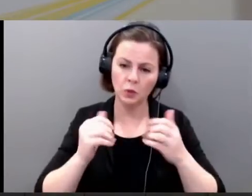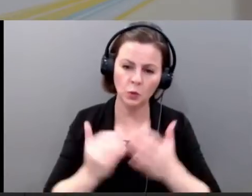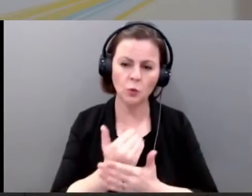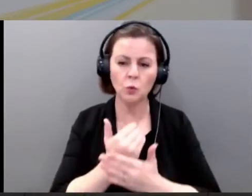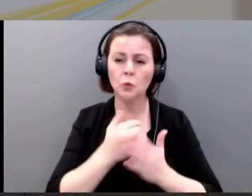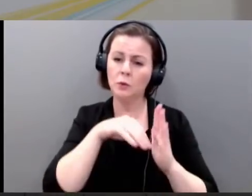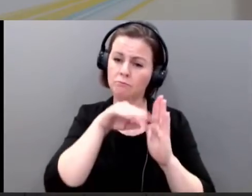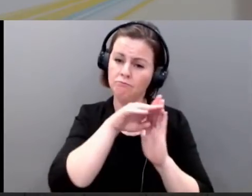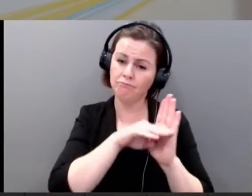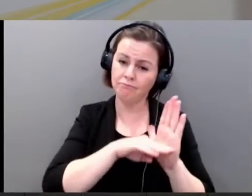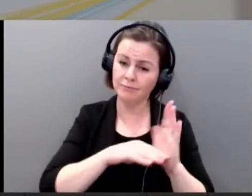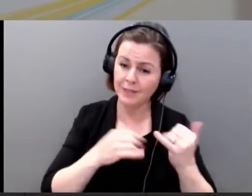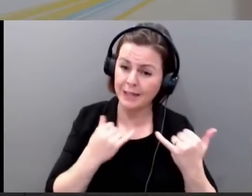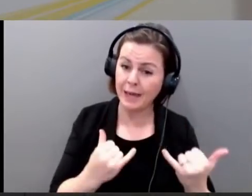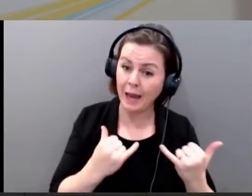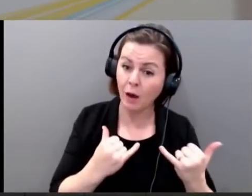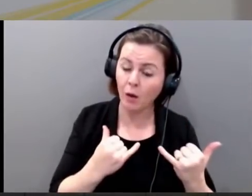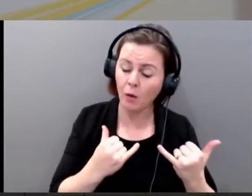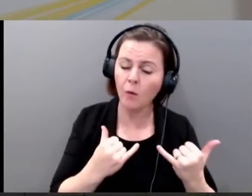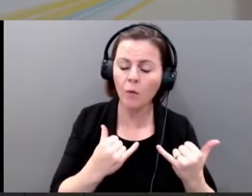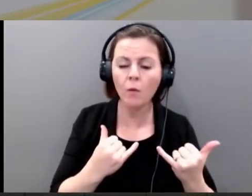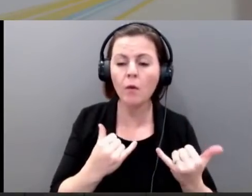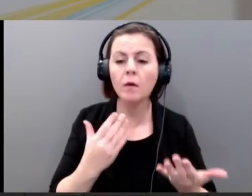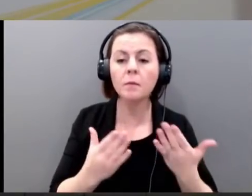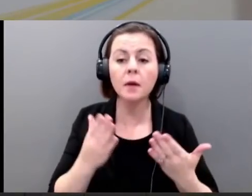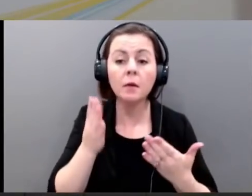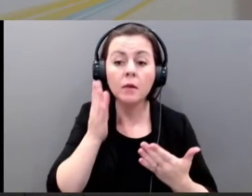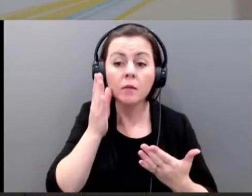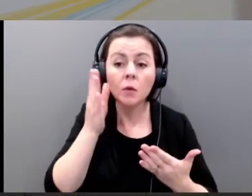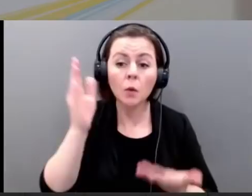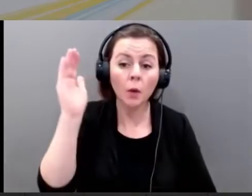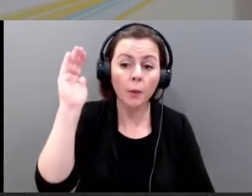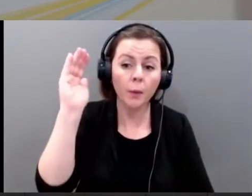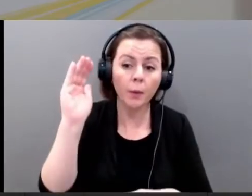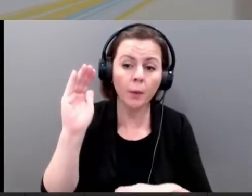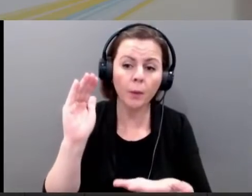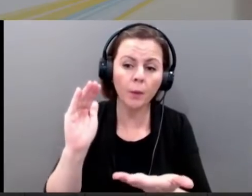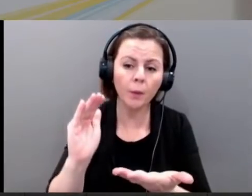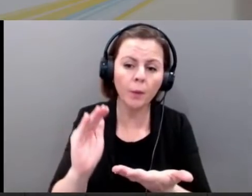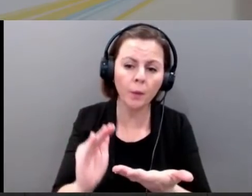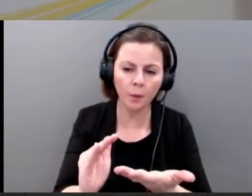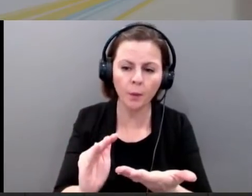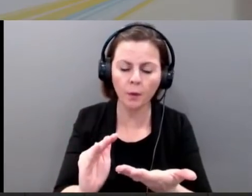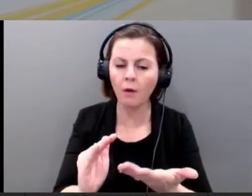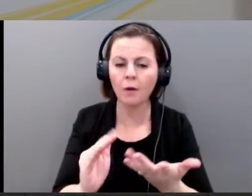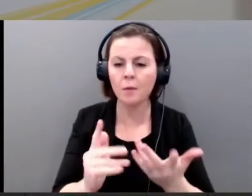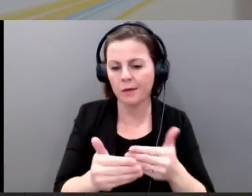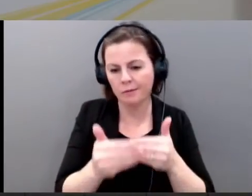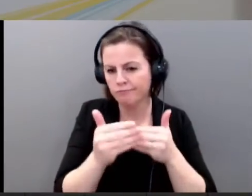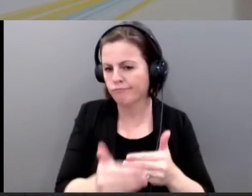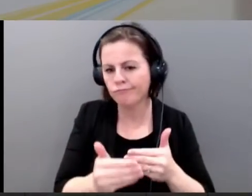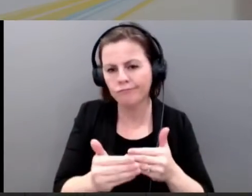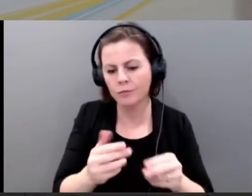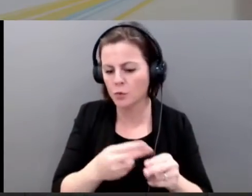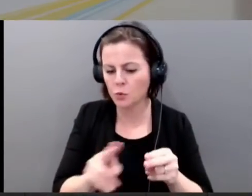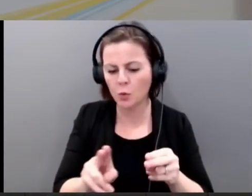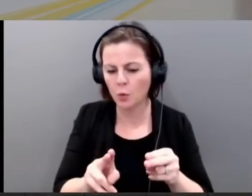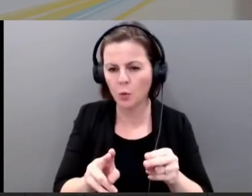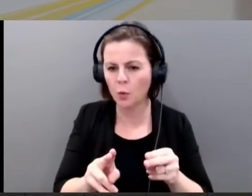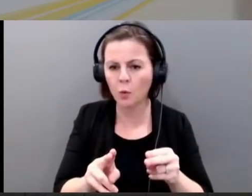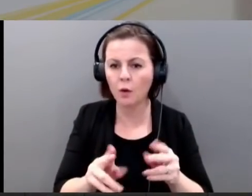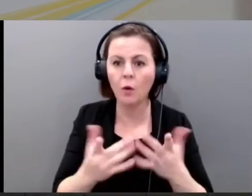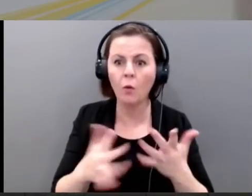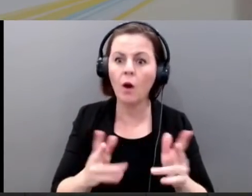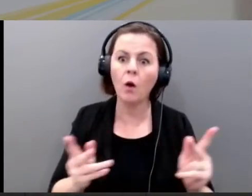now. It may mean we don't have to stay in them for very long, and things won't get